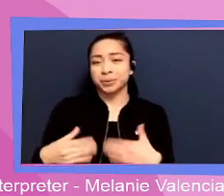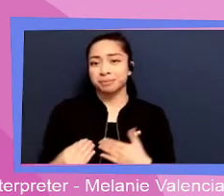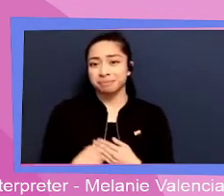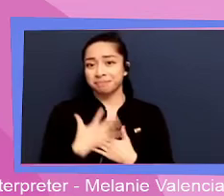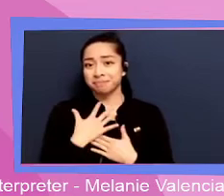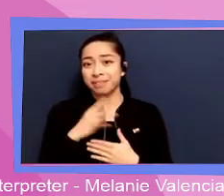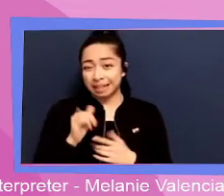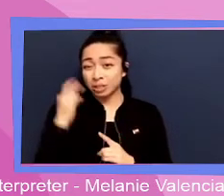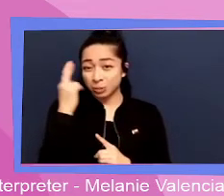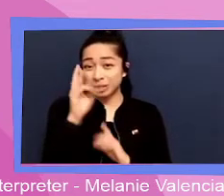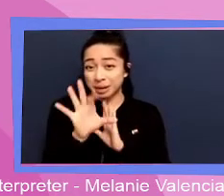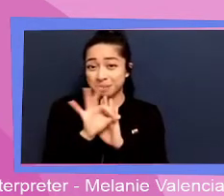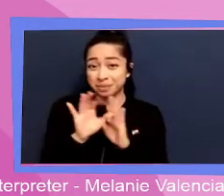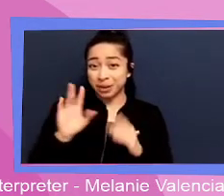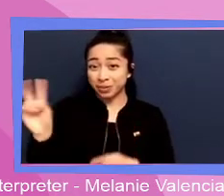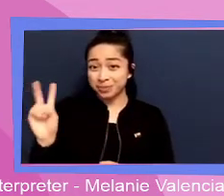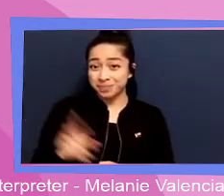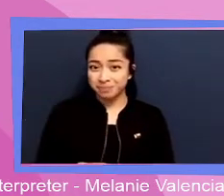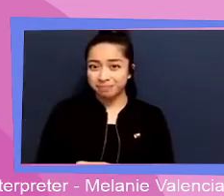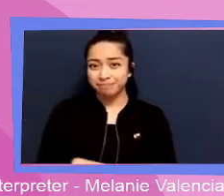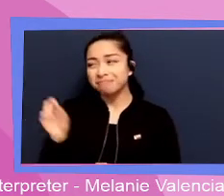Yeah, it's a great city for that.